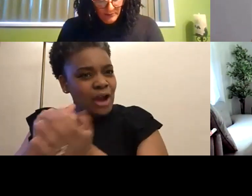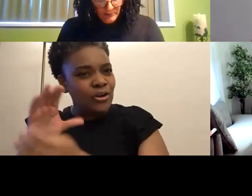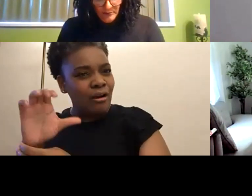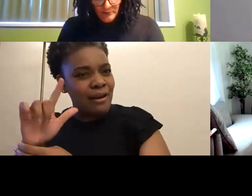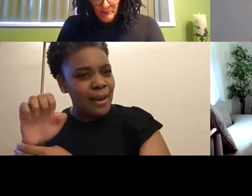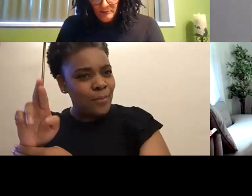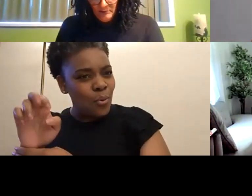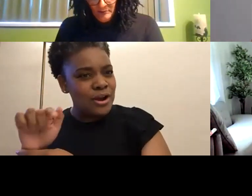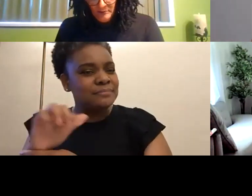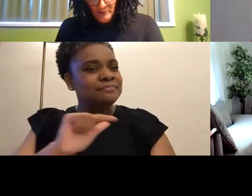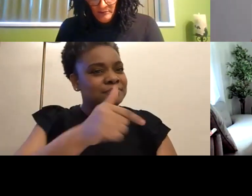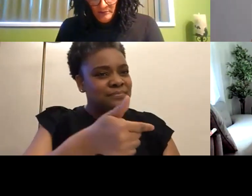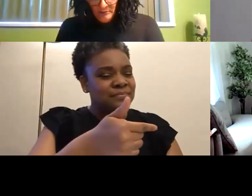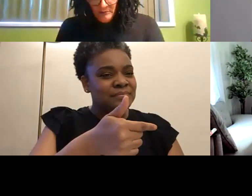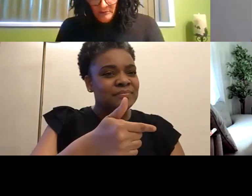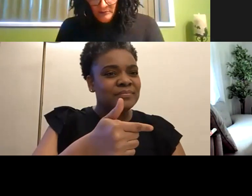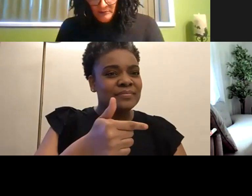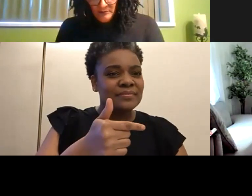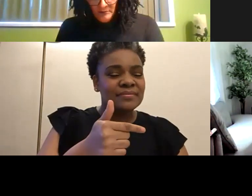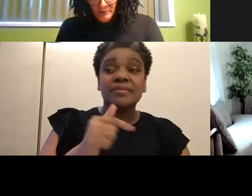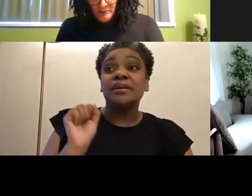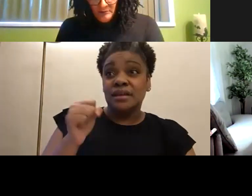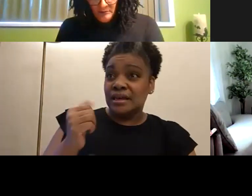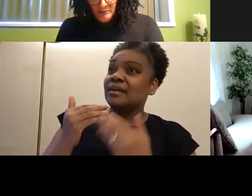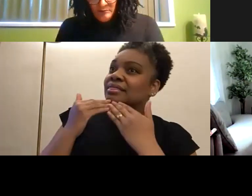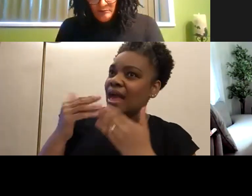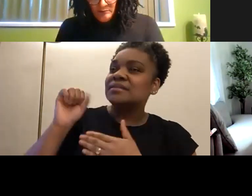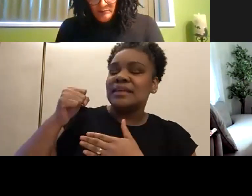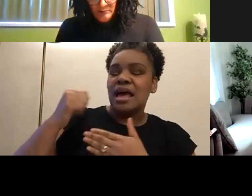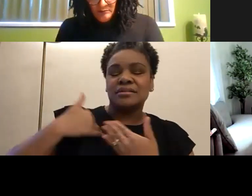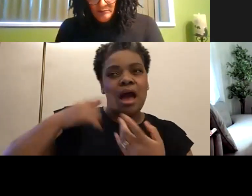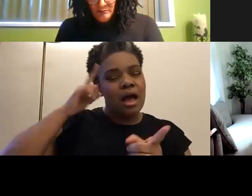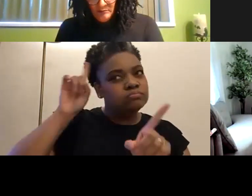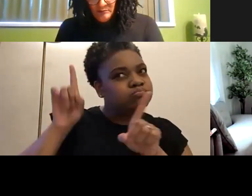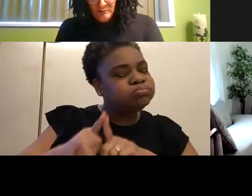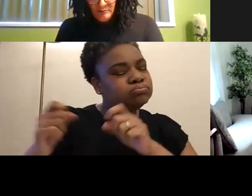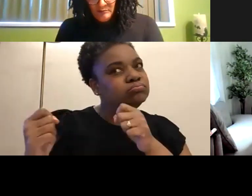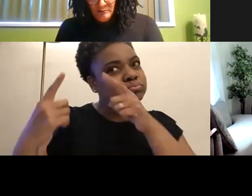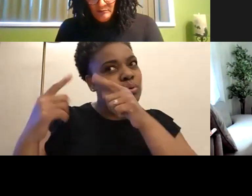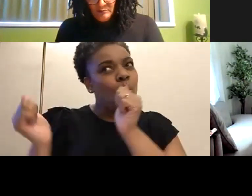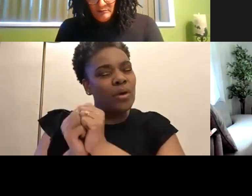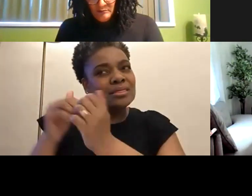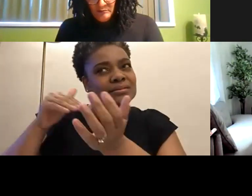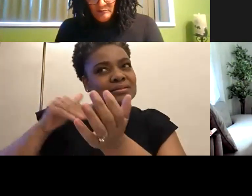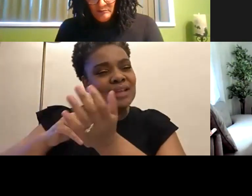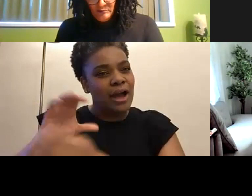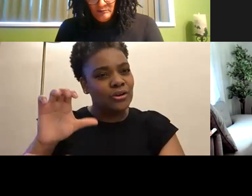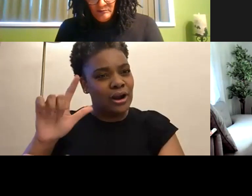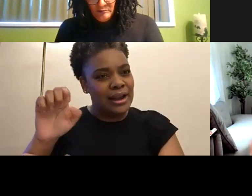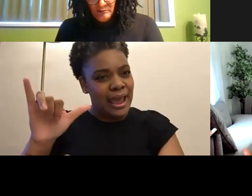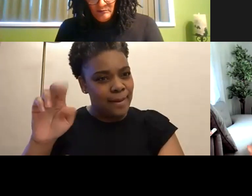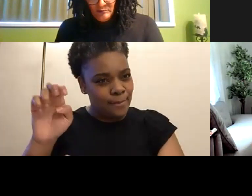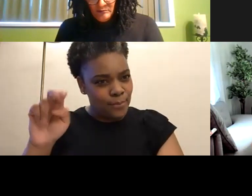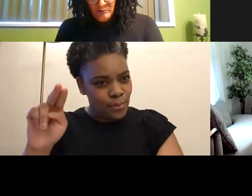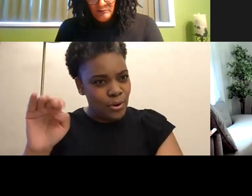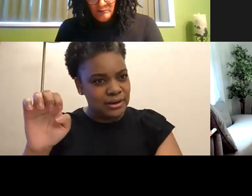Right. I definitely second Dr. Claiborne's assessment and um, think that the